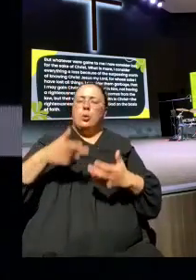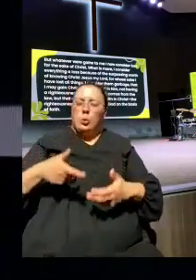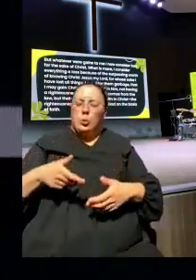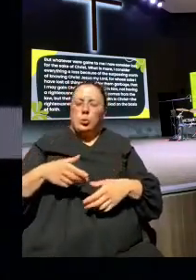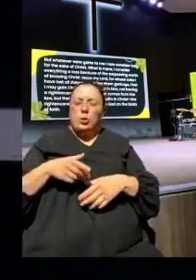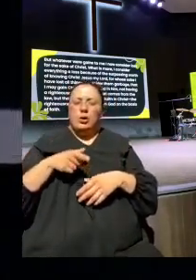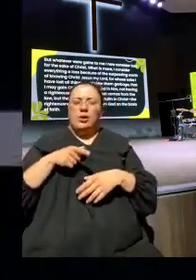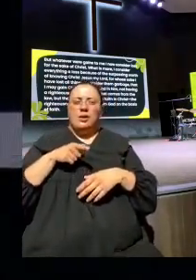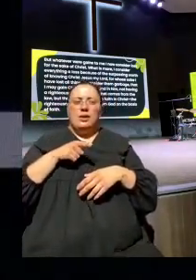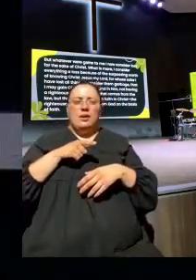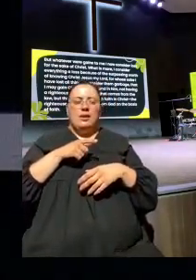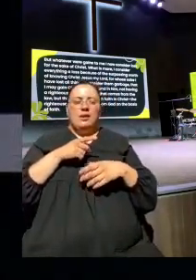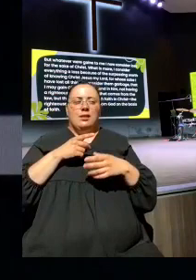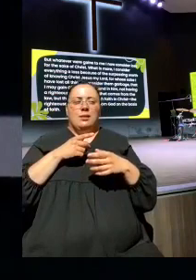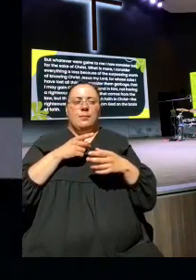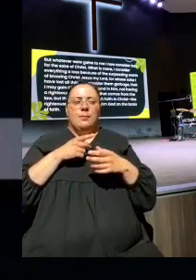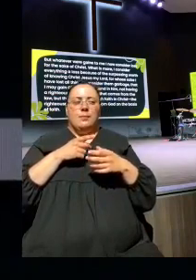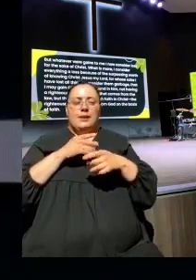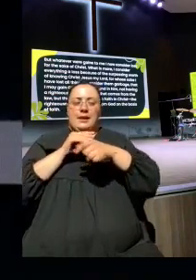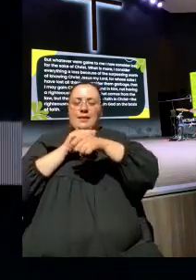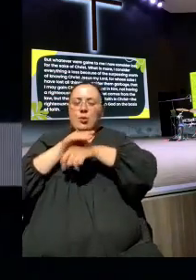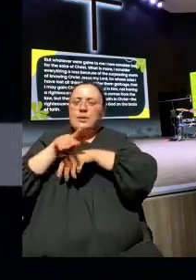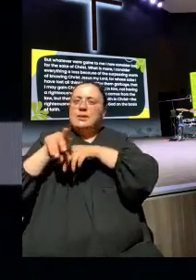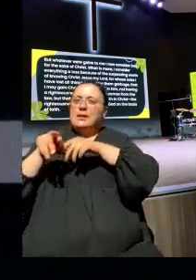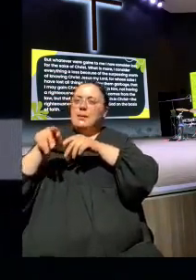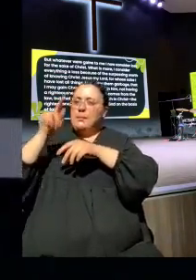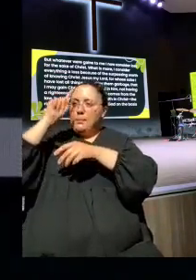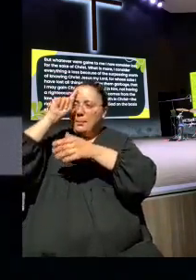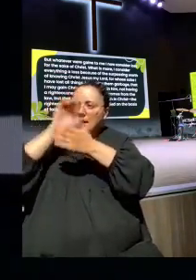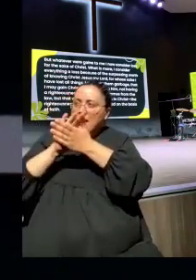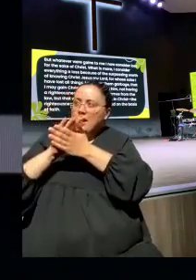become believers of Christ. And right after he said that, because that is